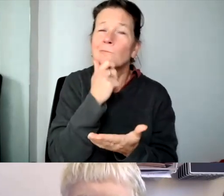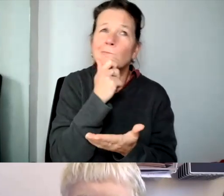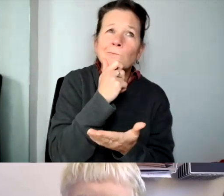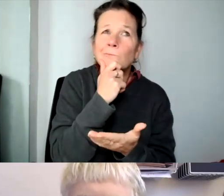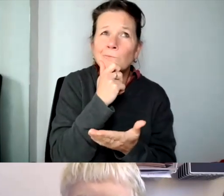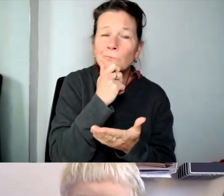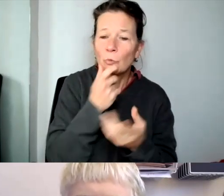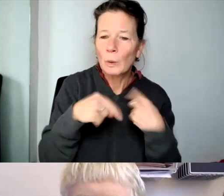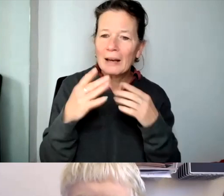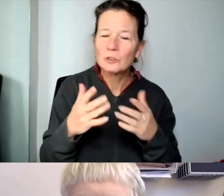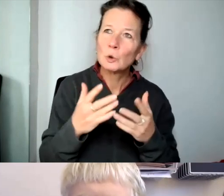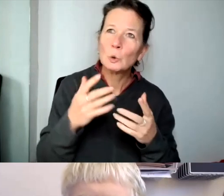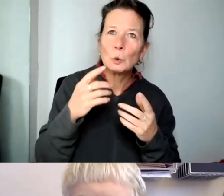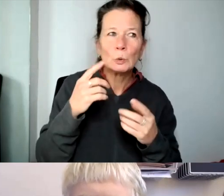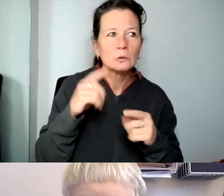we face. And